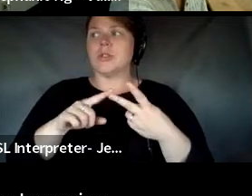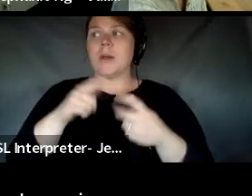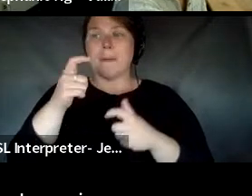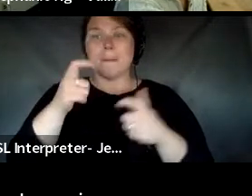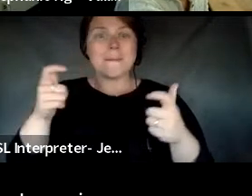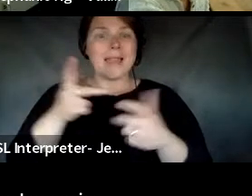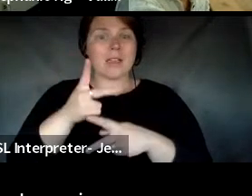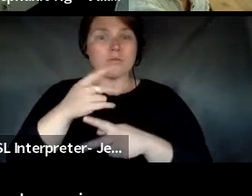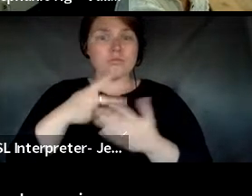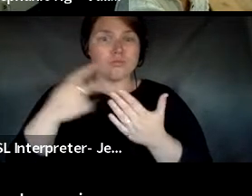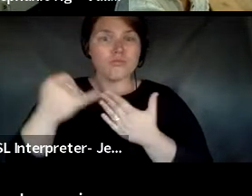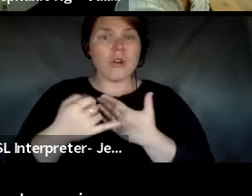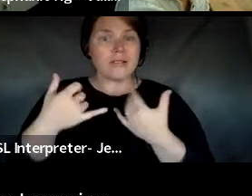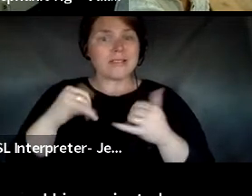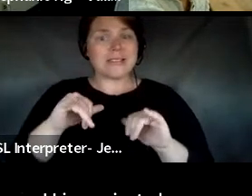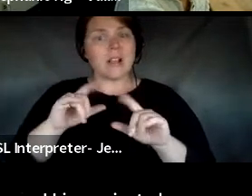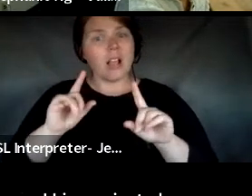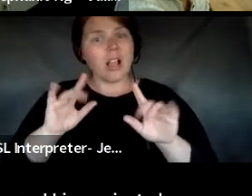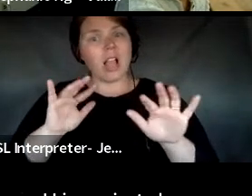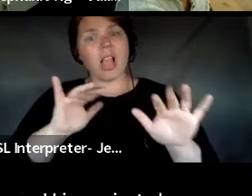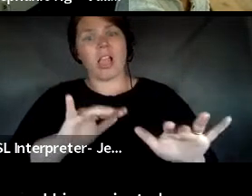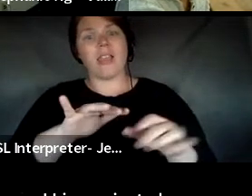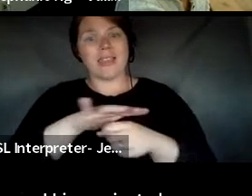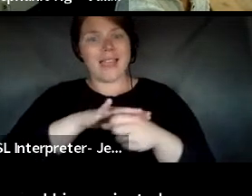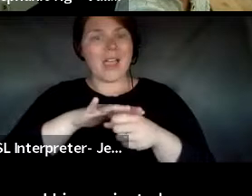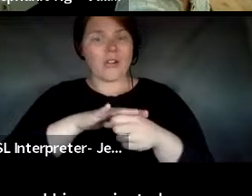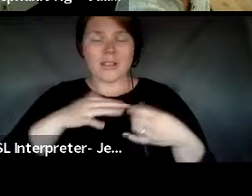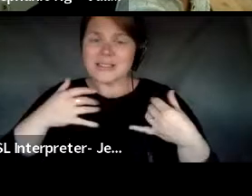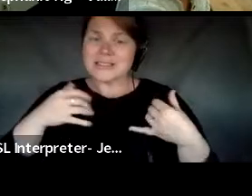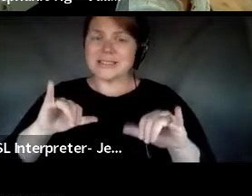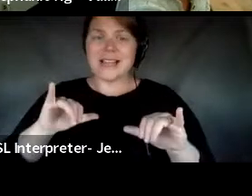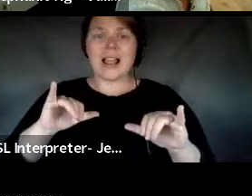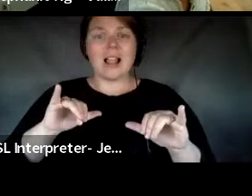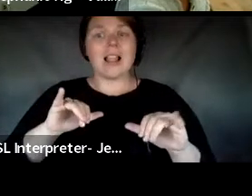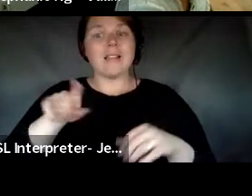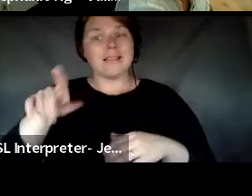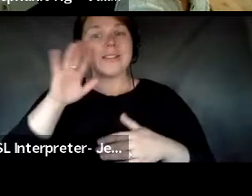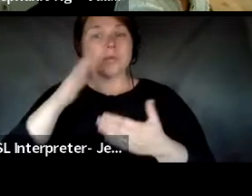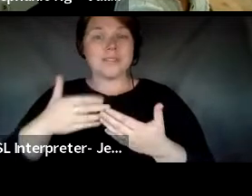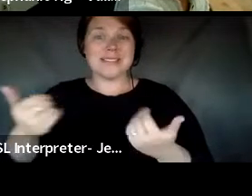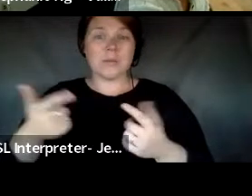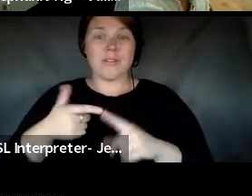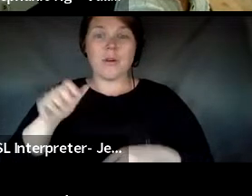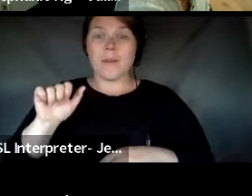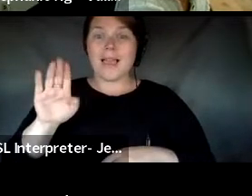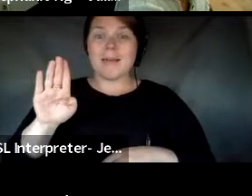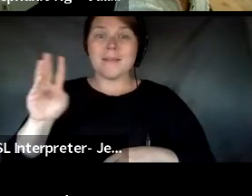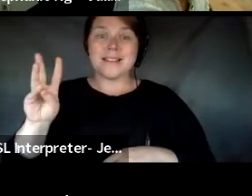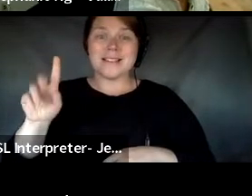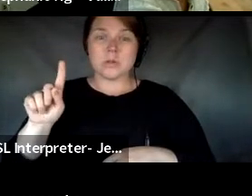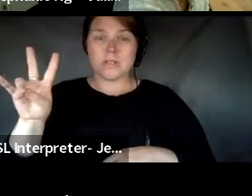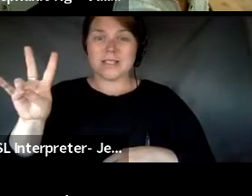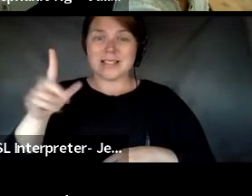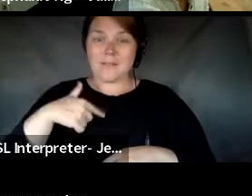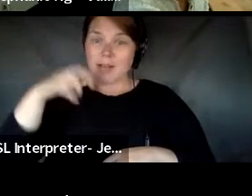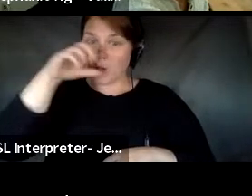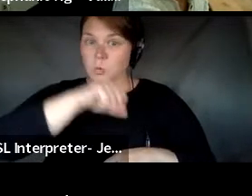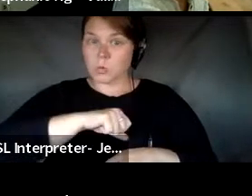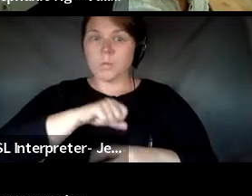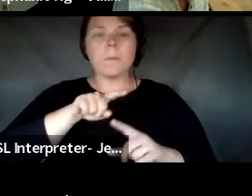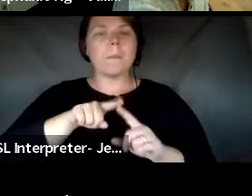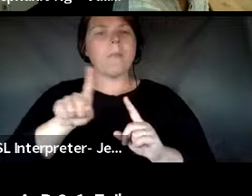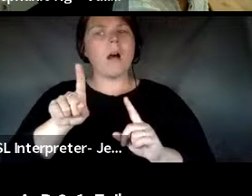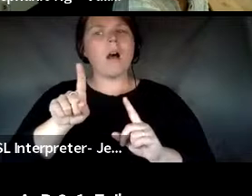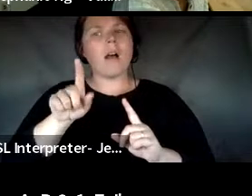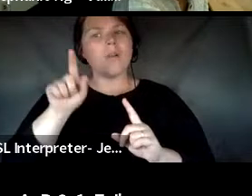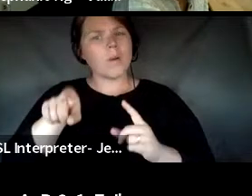coming into our area. And this will be separate from AB 617, I'm guessing, but we really